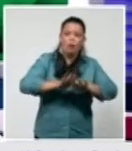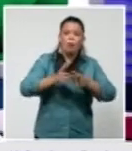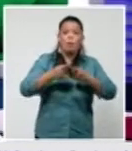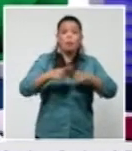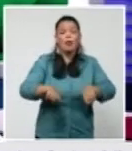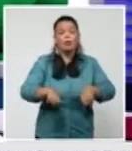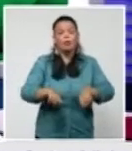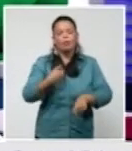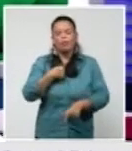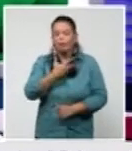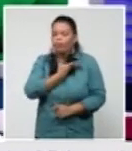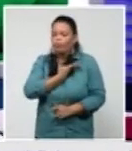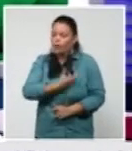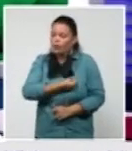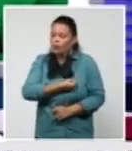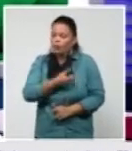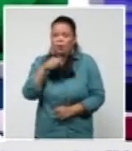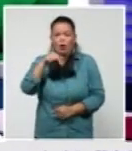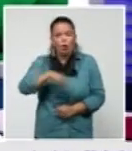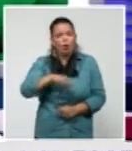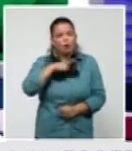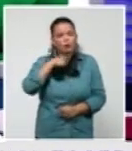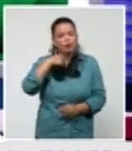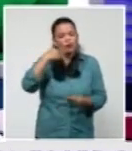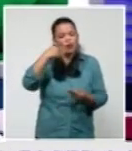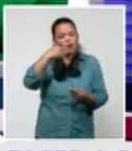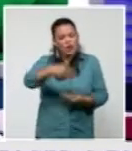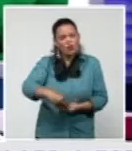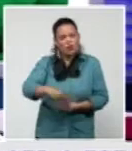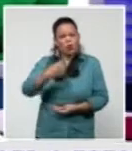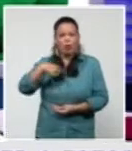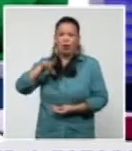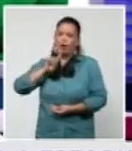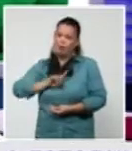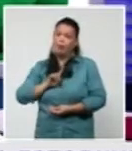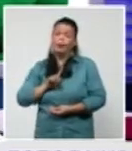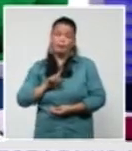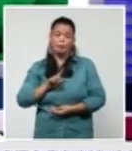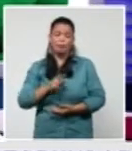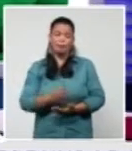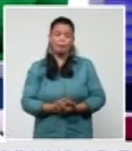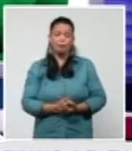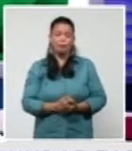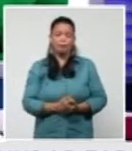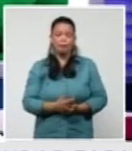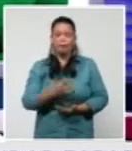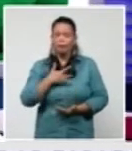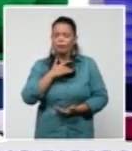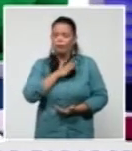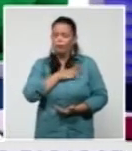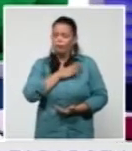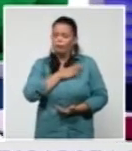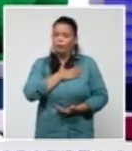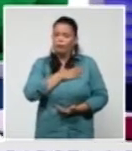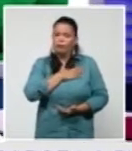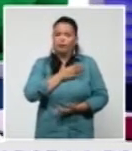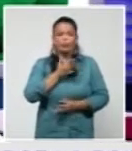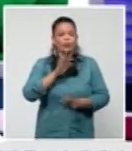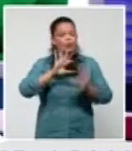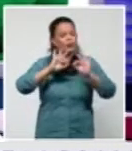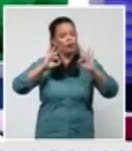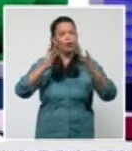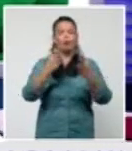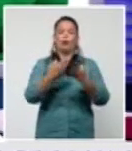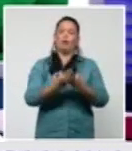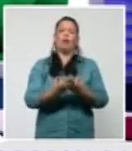8,176 samples in our various molecular biology laboratories. Since the beginning of the pandemic, more and more